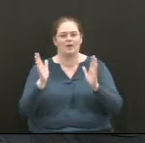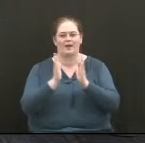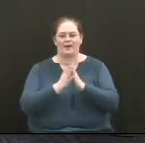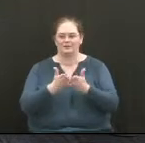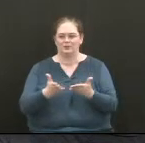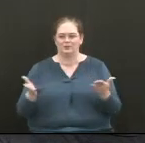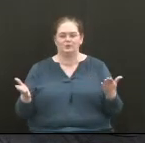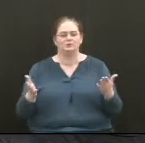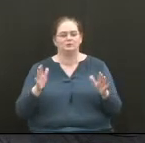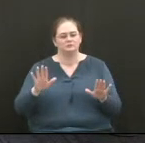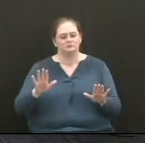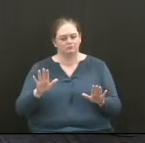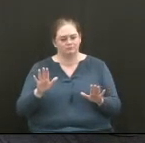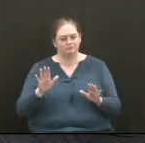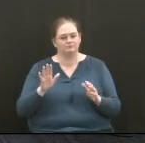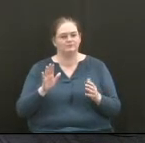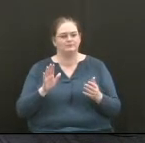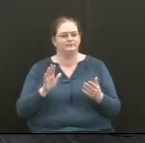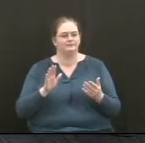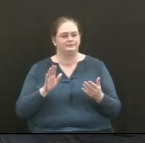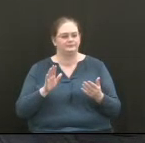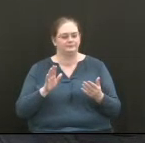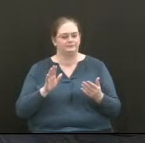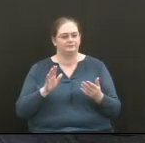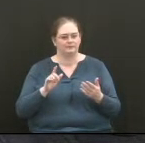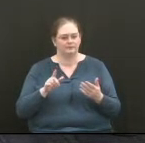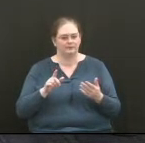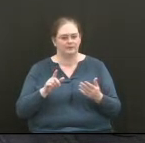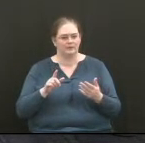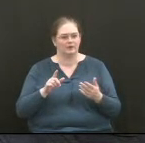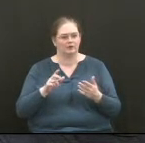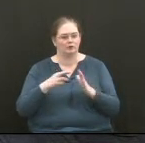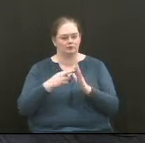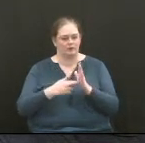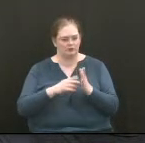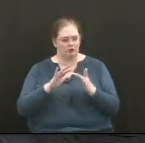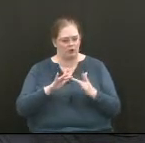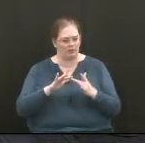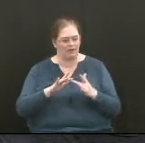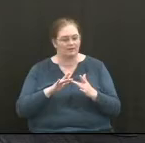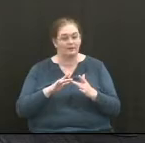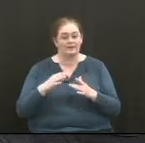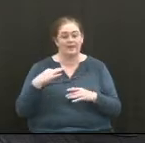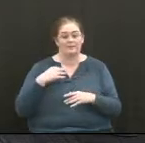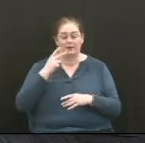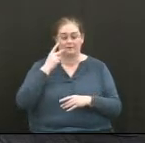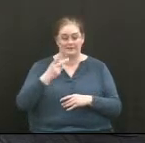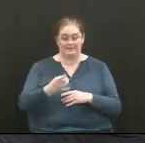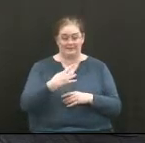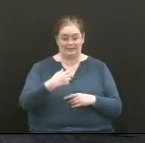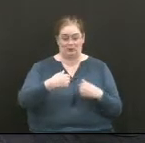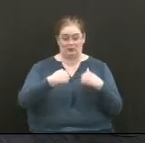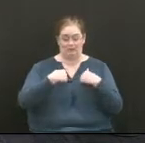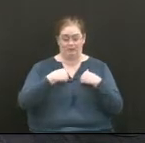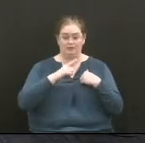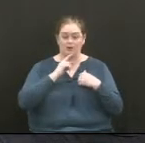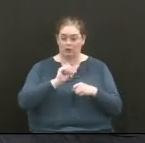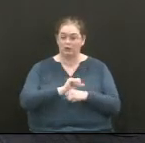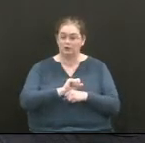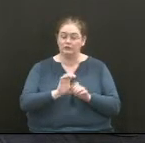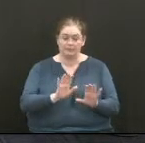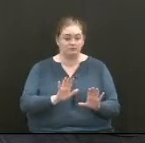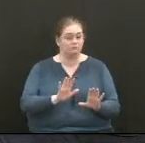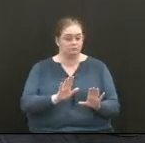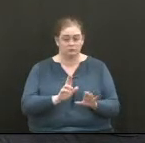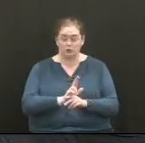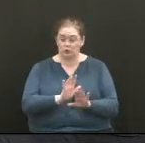you to, you know, keep in mind, you can register online. The applications that I've seen that are sent to me are legitimate. You can